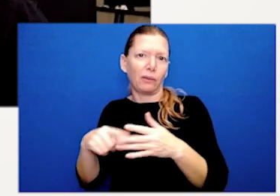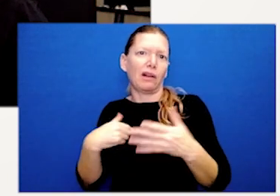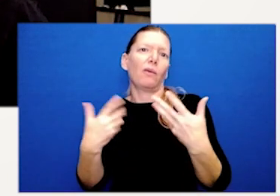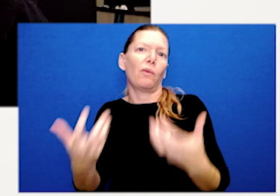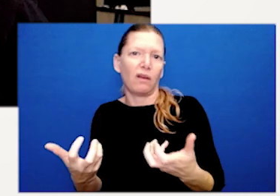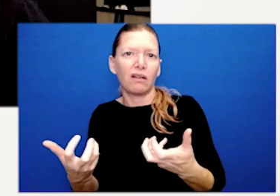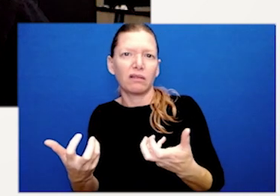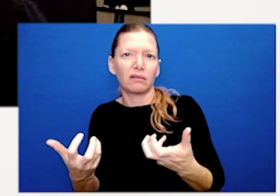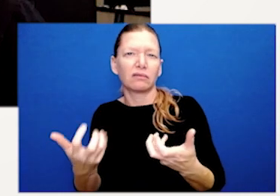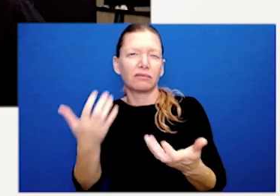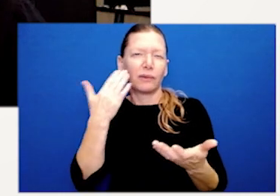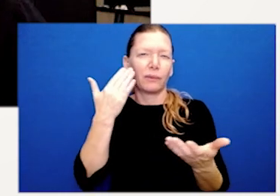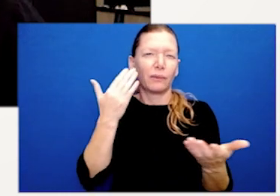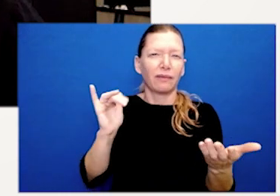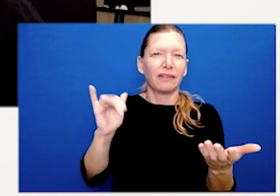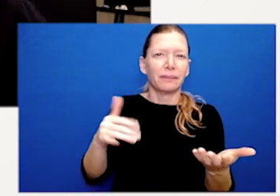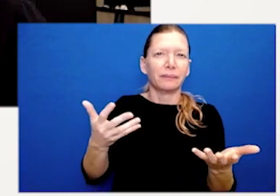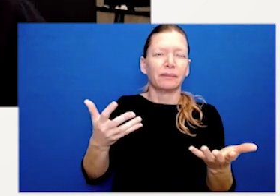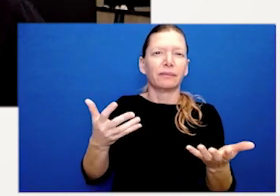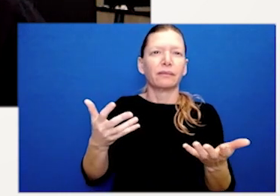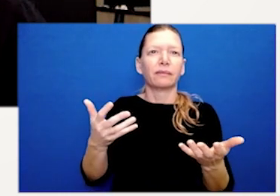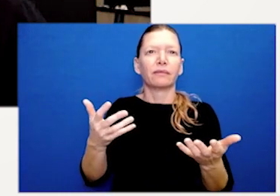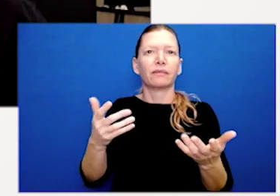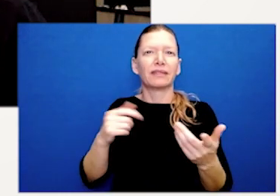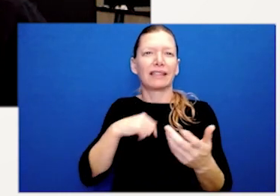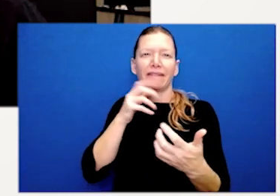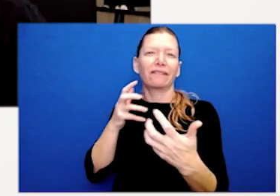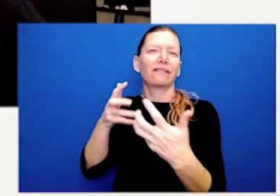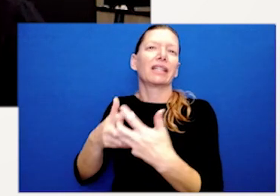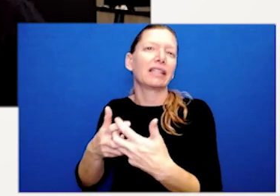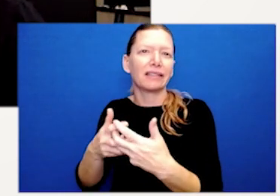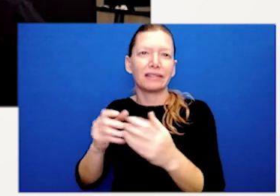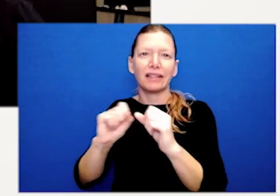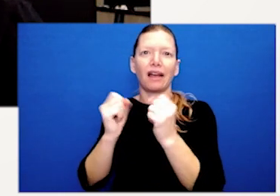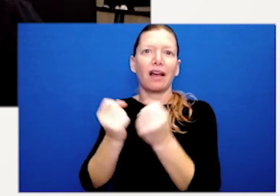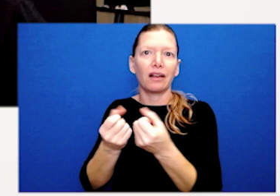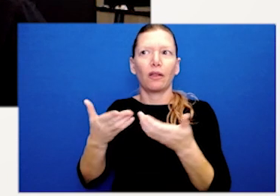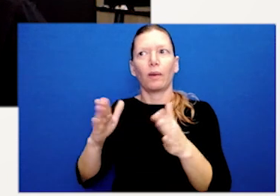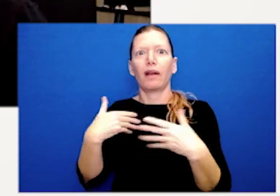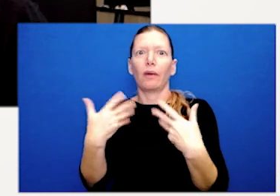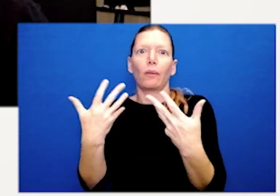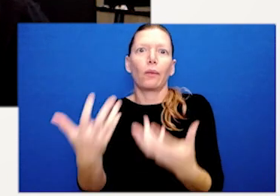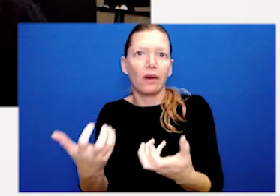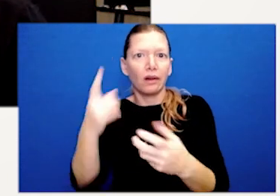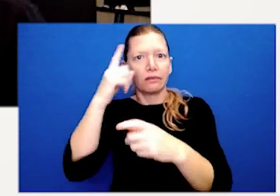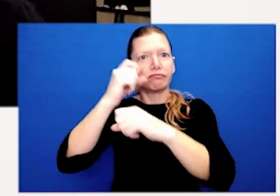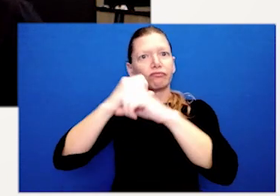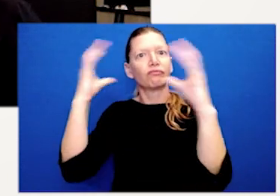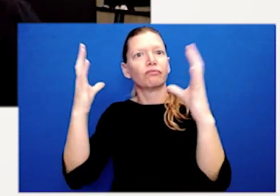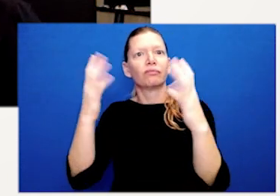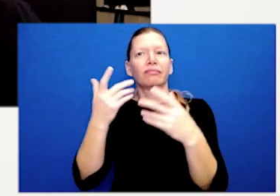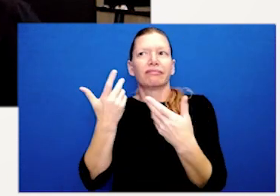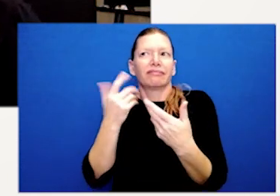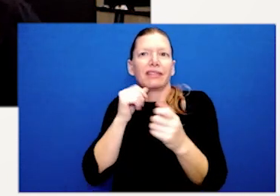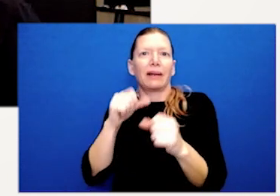um, things not being what I want them to be, not getting to fit into society in the way that I, would